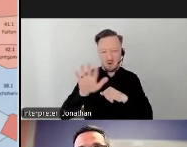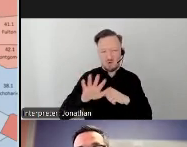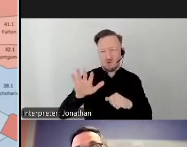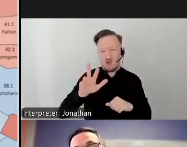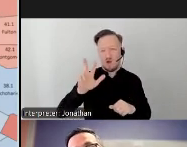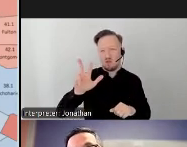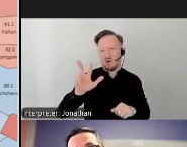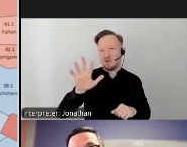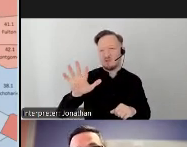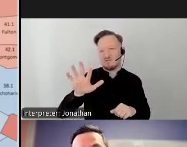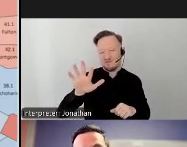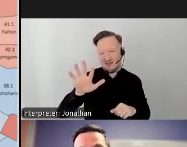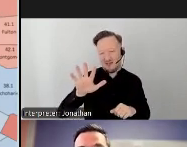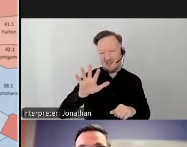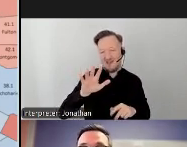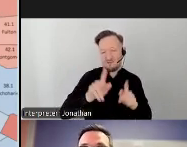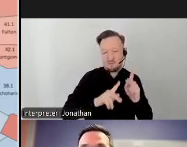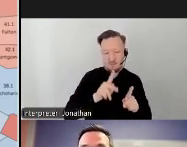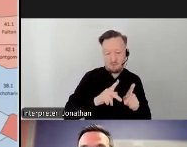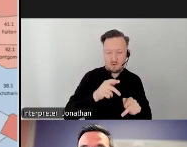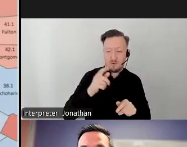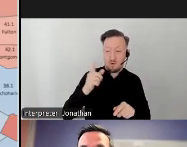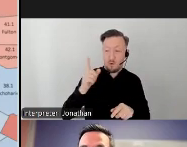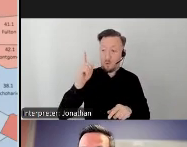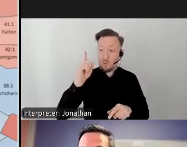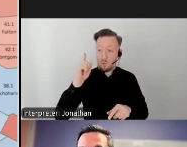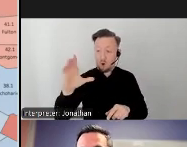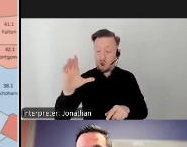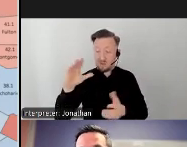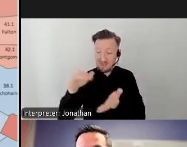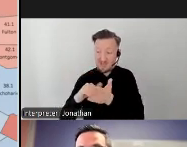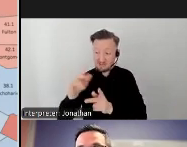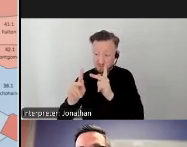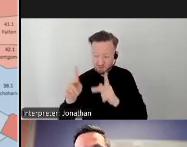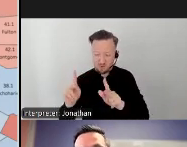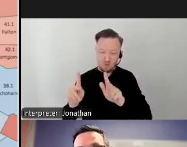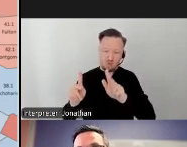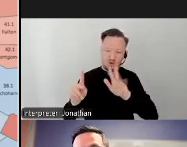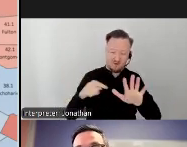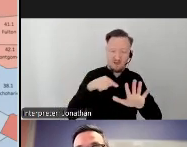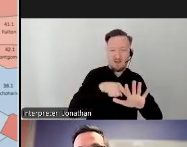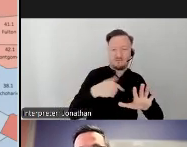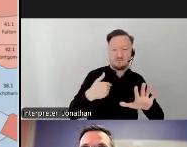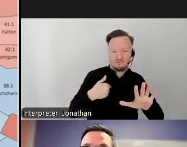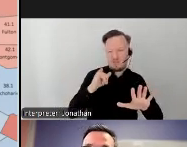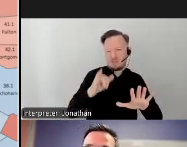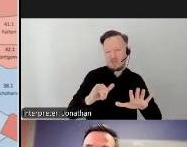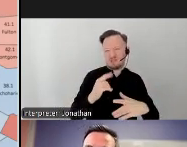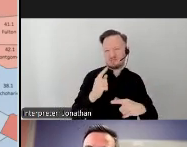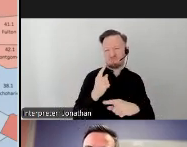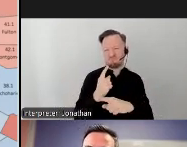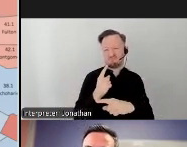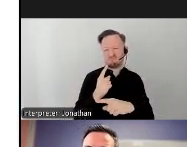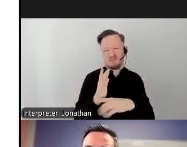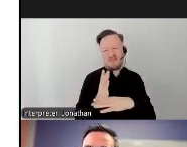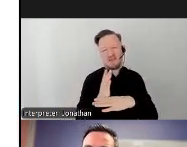35 cases per 100,000 patients, which is also average for the state and national